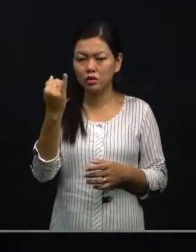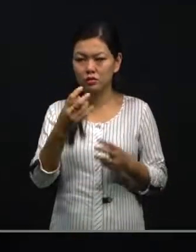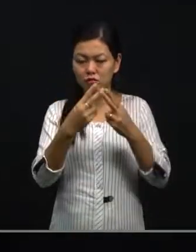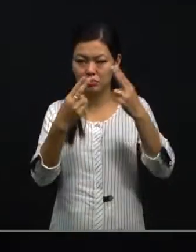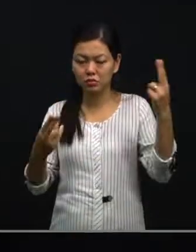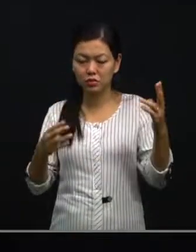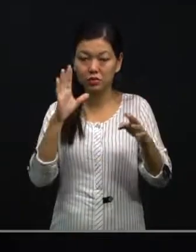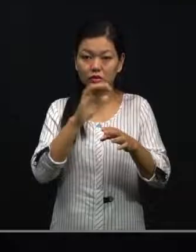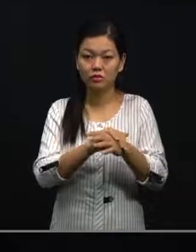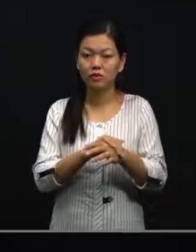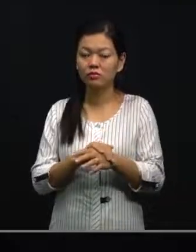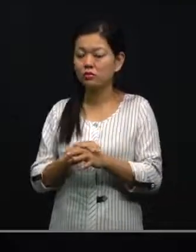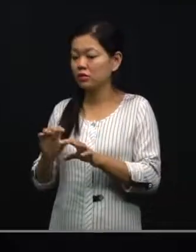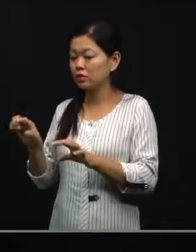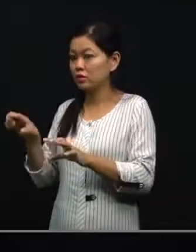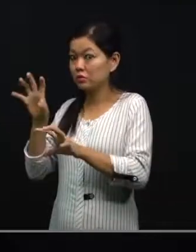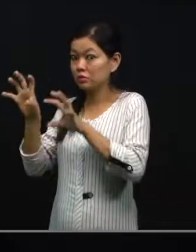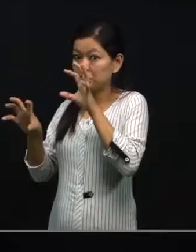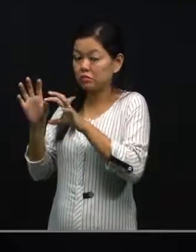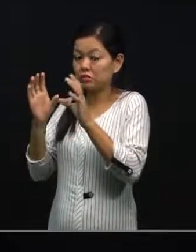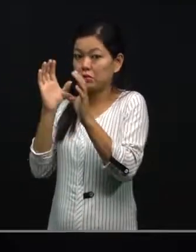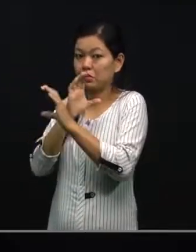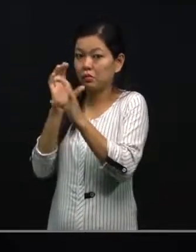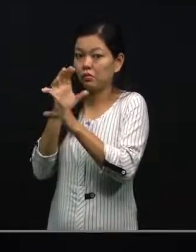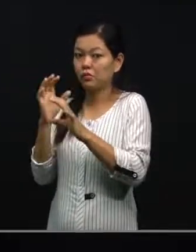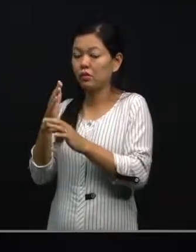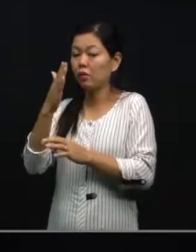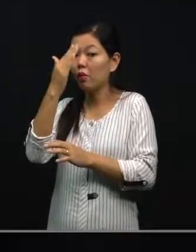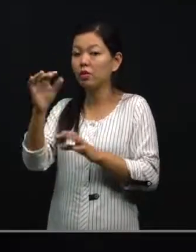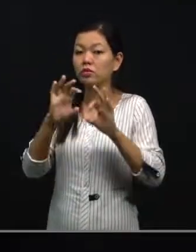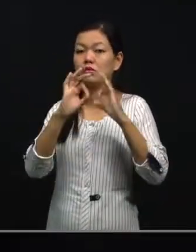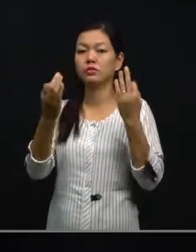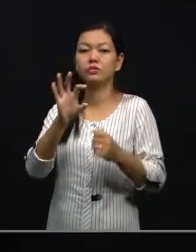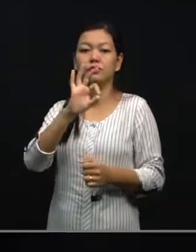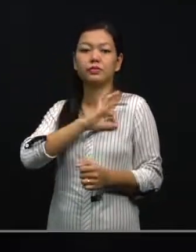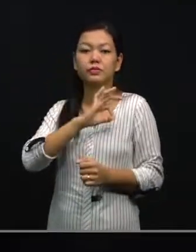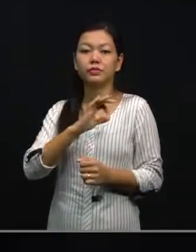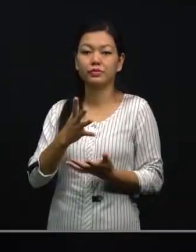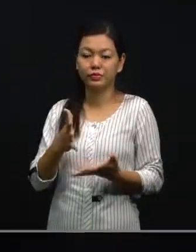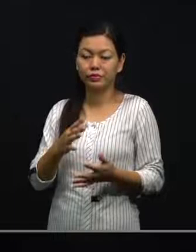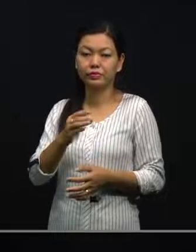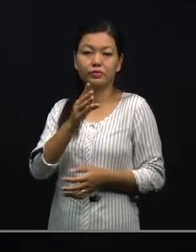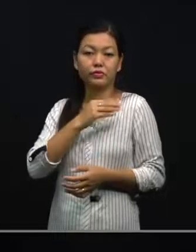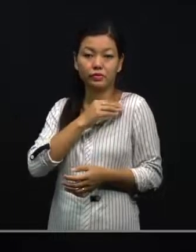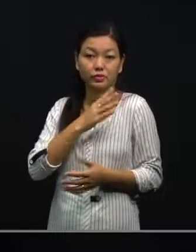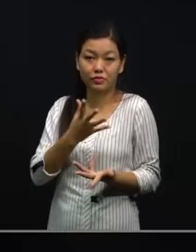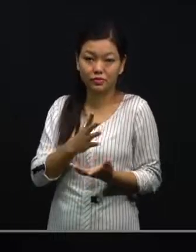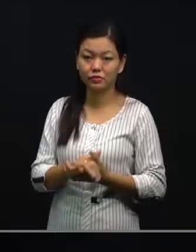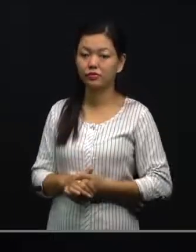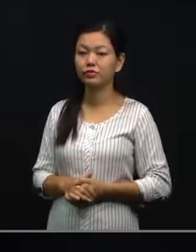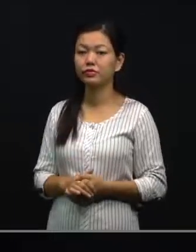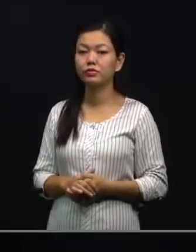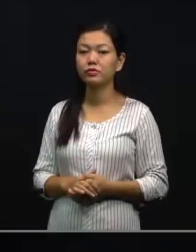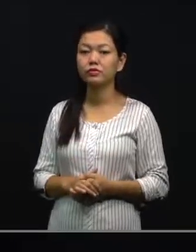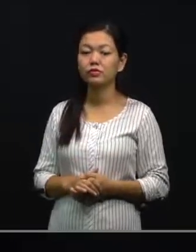that the ghost is really confused as to do what the ghost is really confused as to what to do